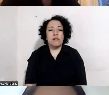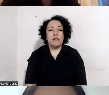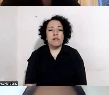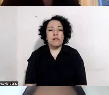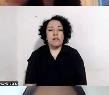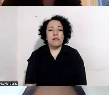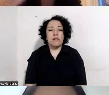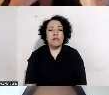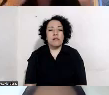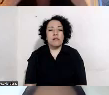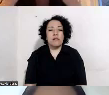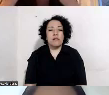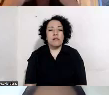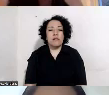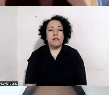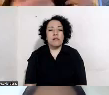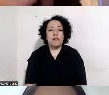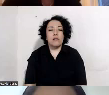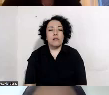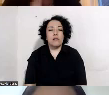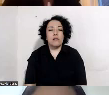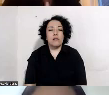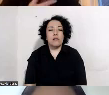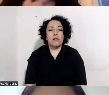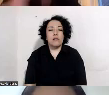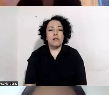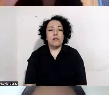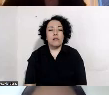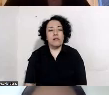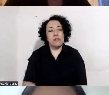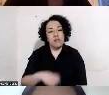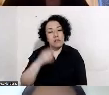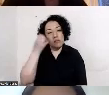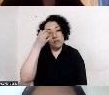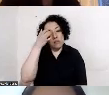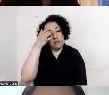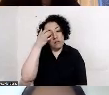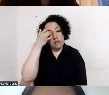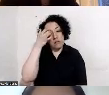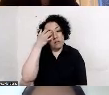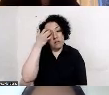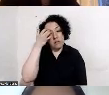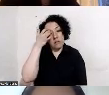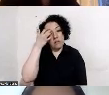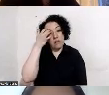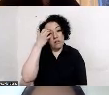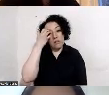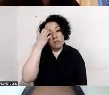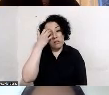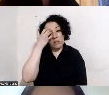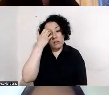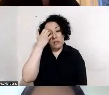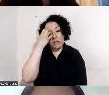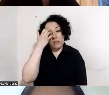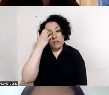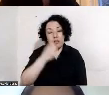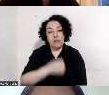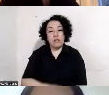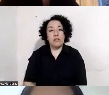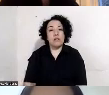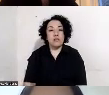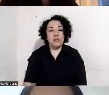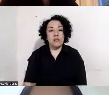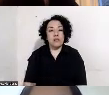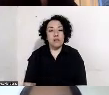any website, any browser, Google, you'll come directly to us, which we're very proud of. Esse é o